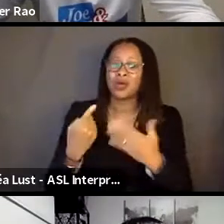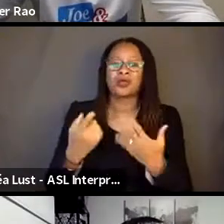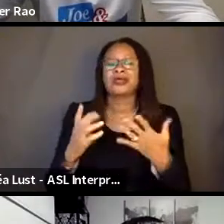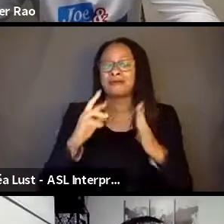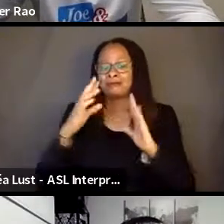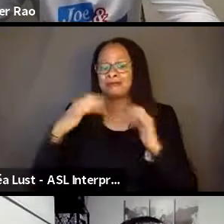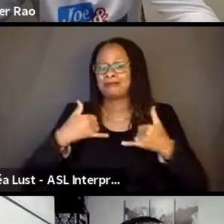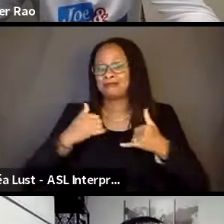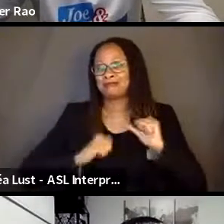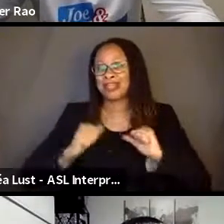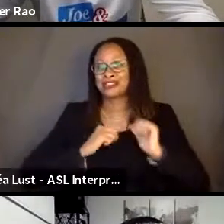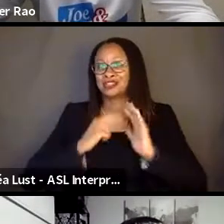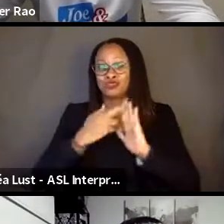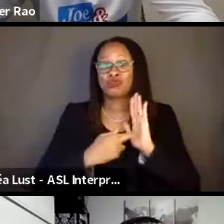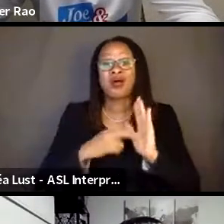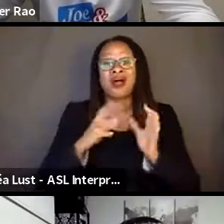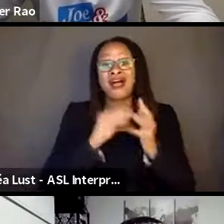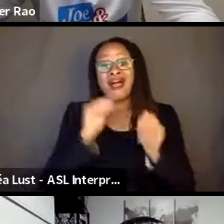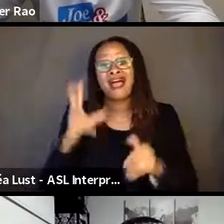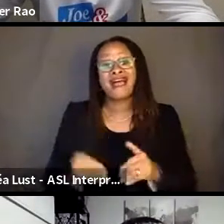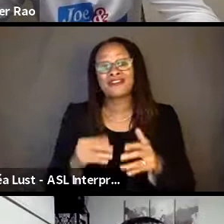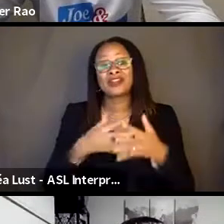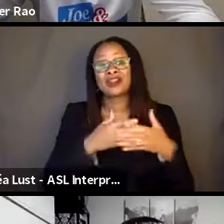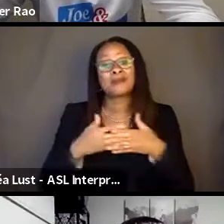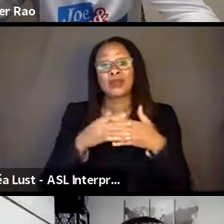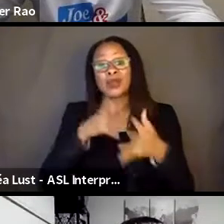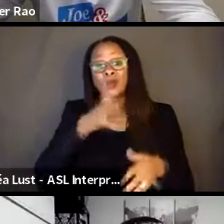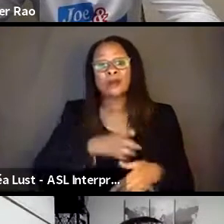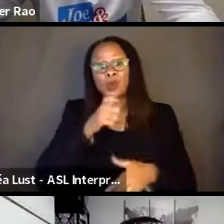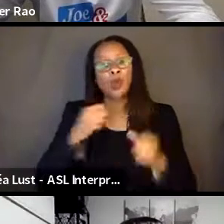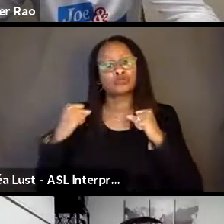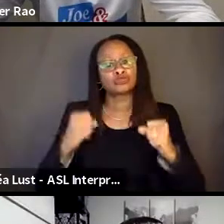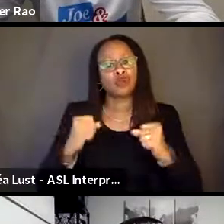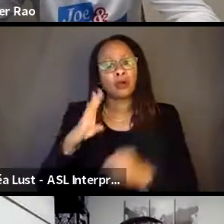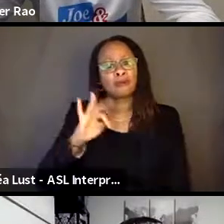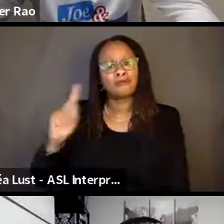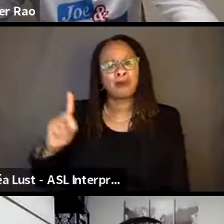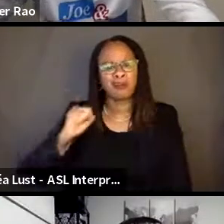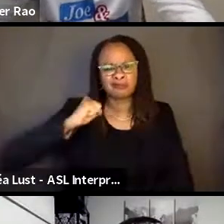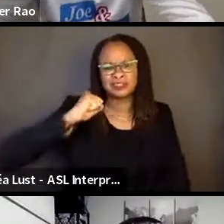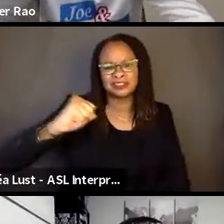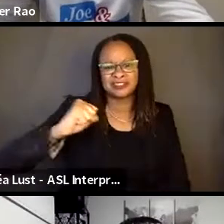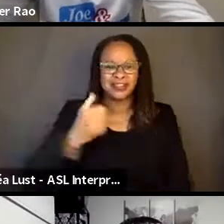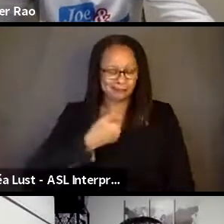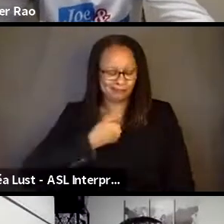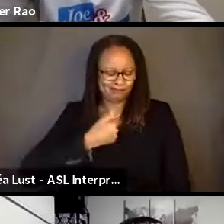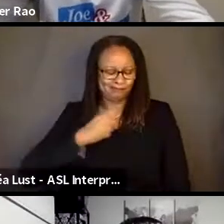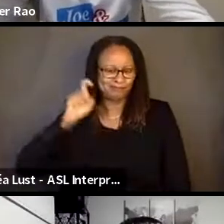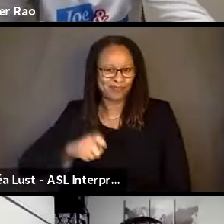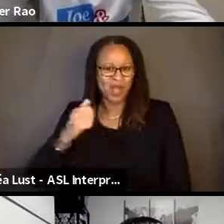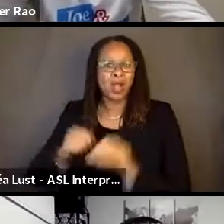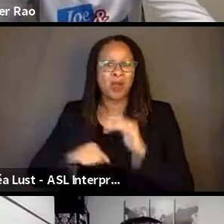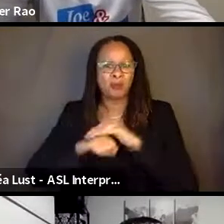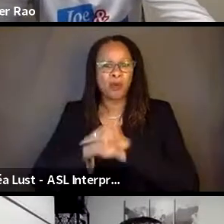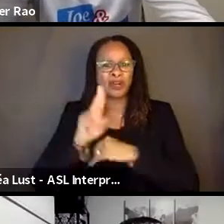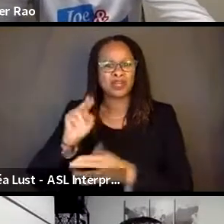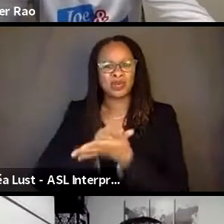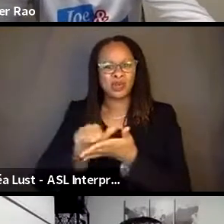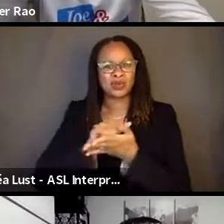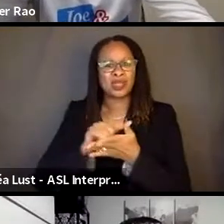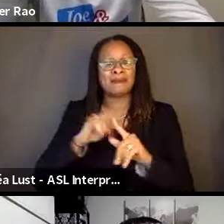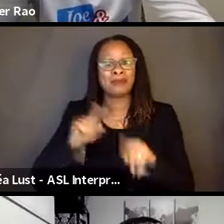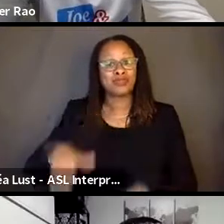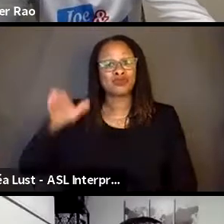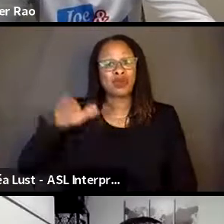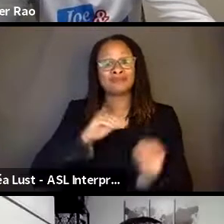role of African-American women whom are strong, bold, resilient, and self-assured, born in New York City, but grew up